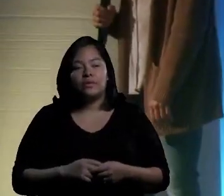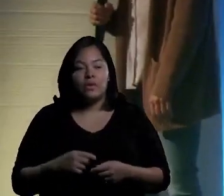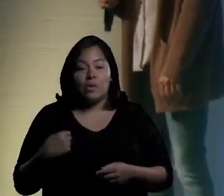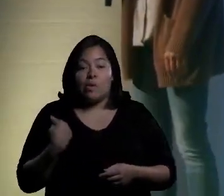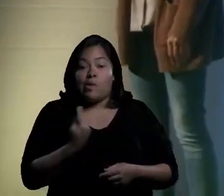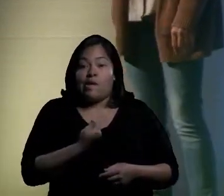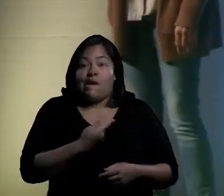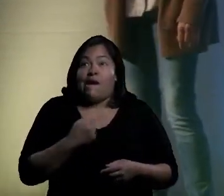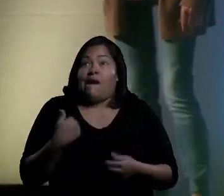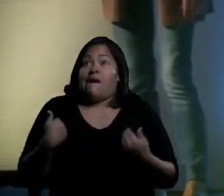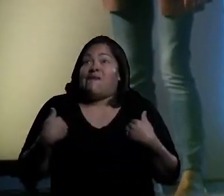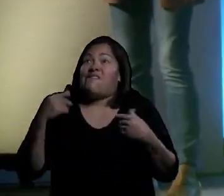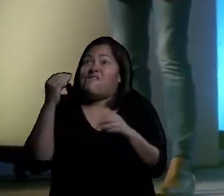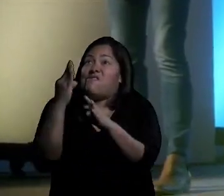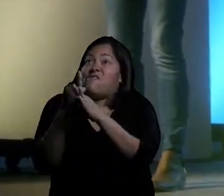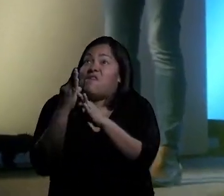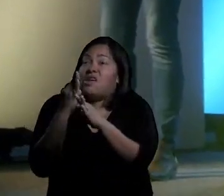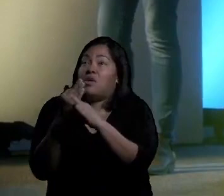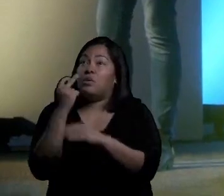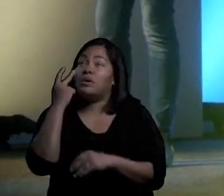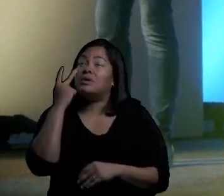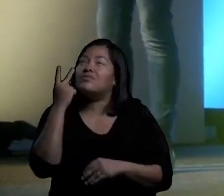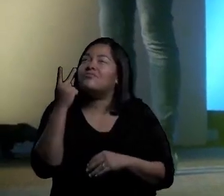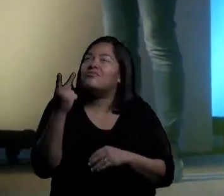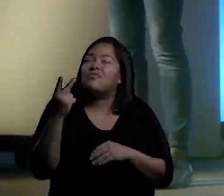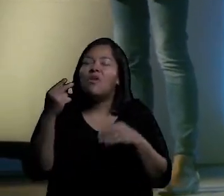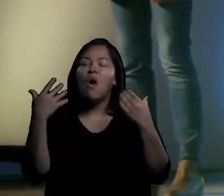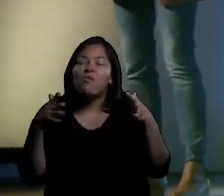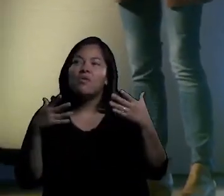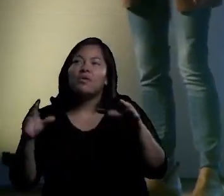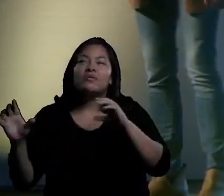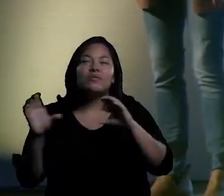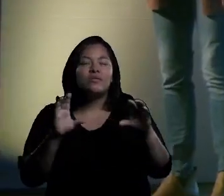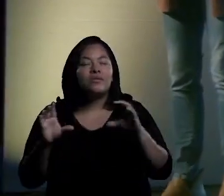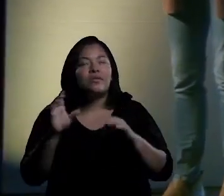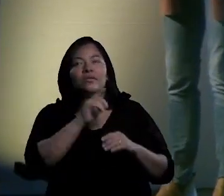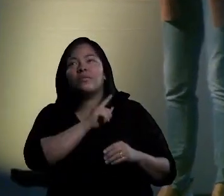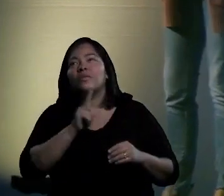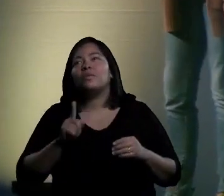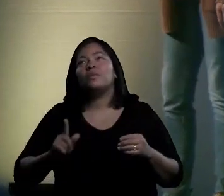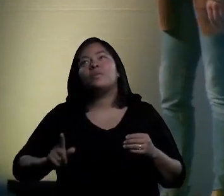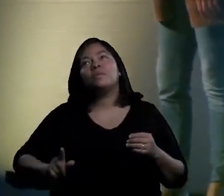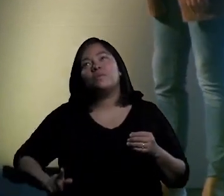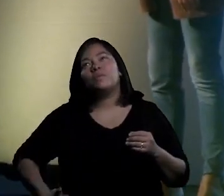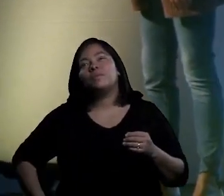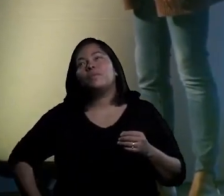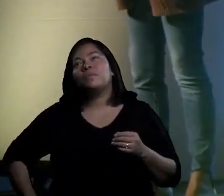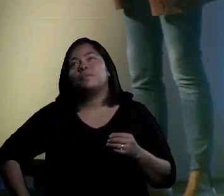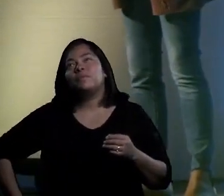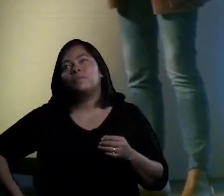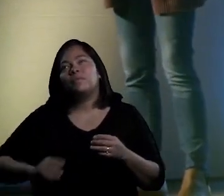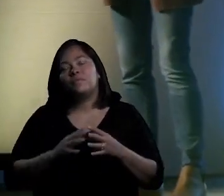We have faith and we see it done, Lord.